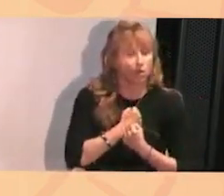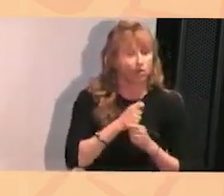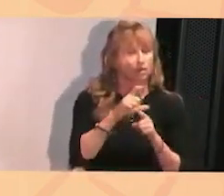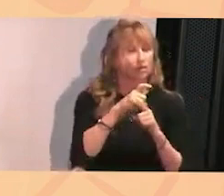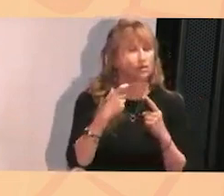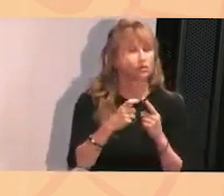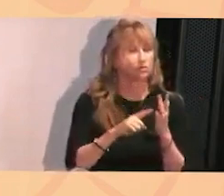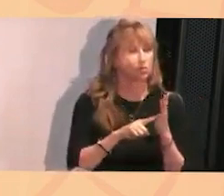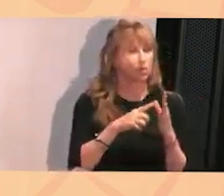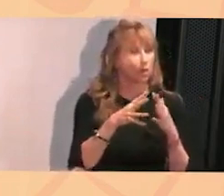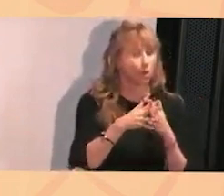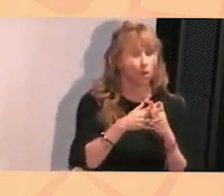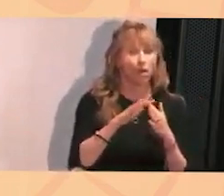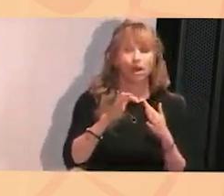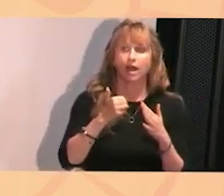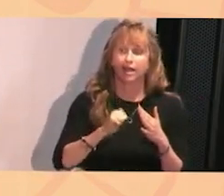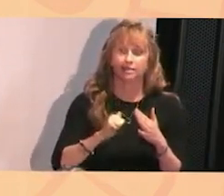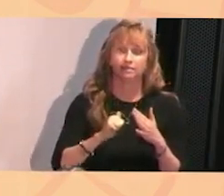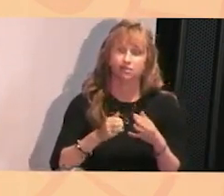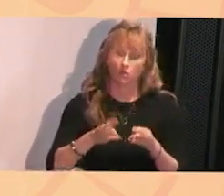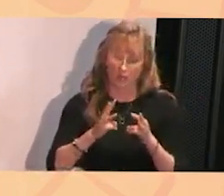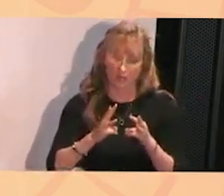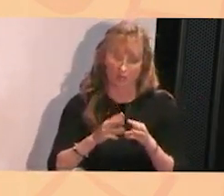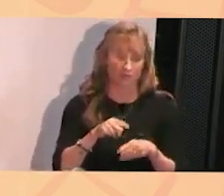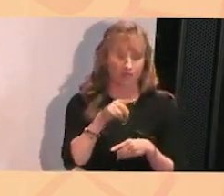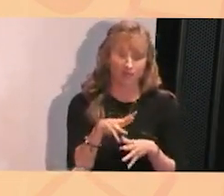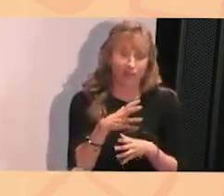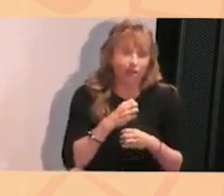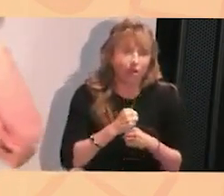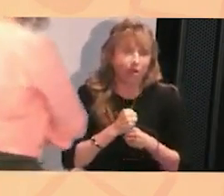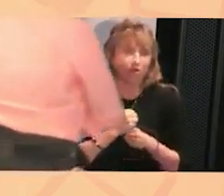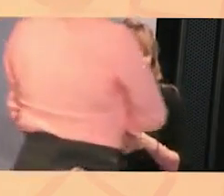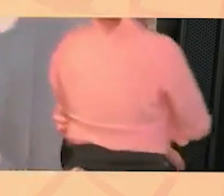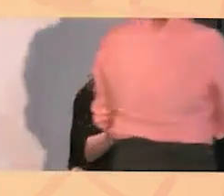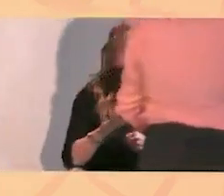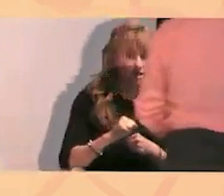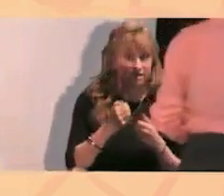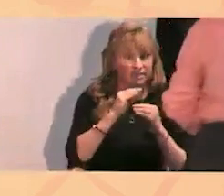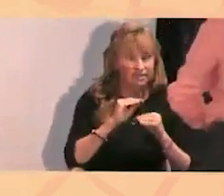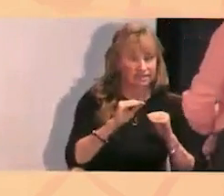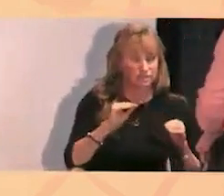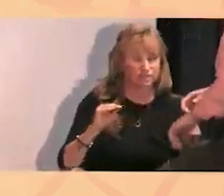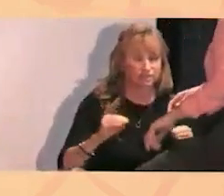living libraries we draw so much guidance, teachings and inspirations from.